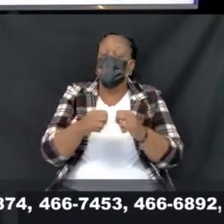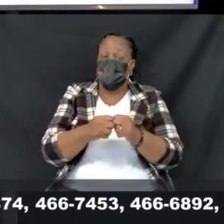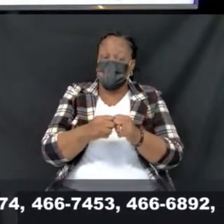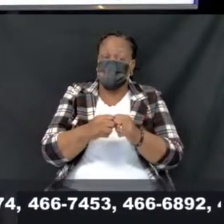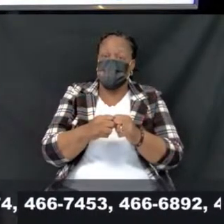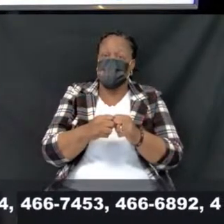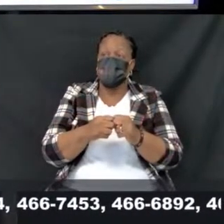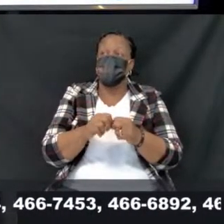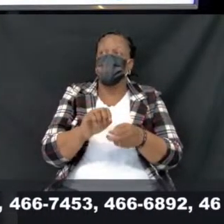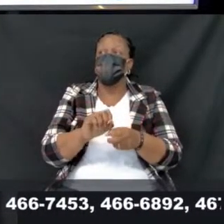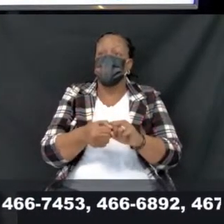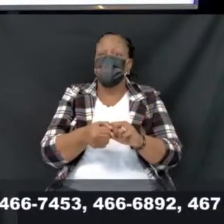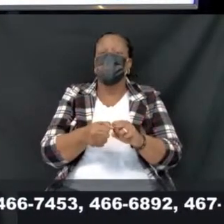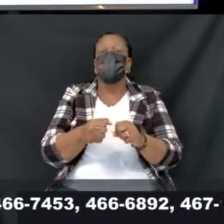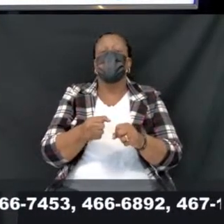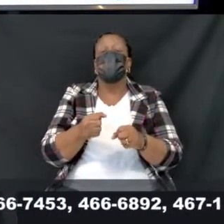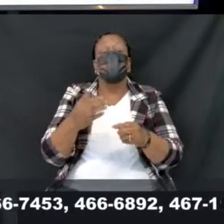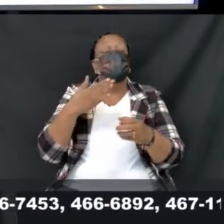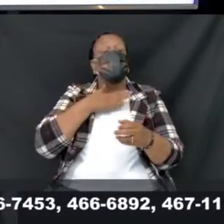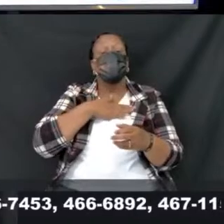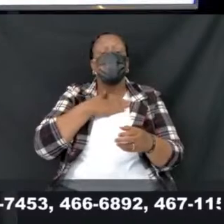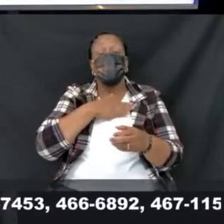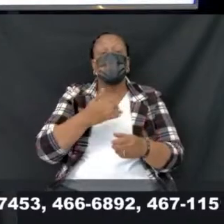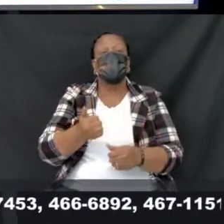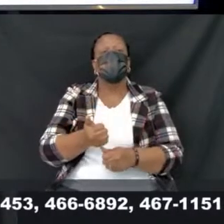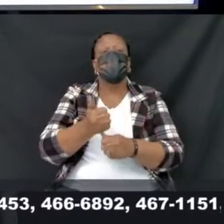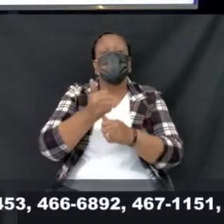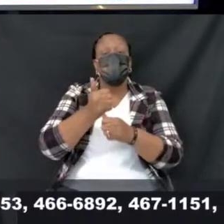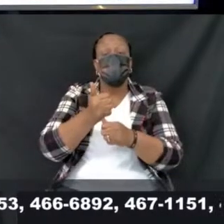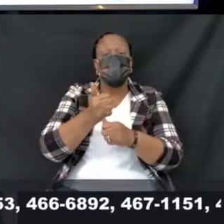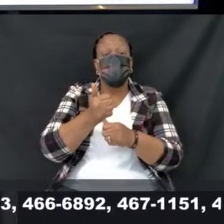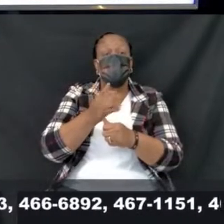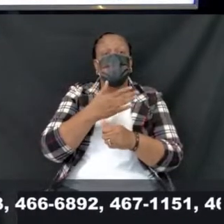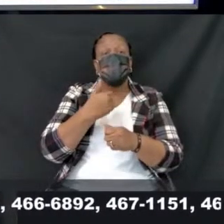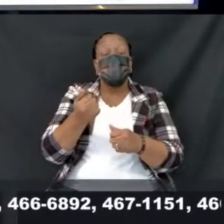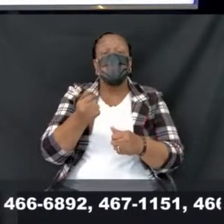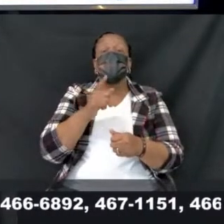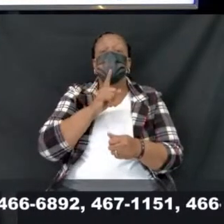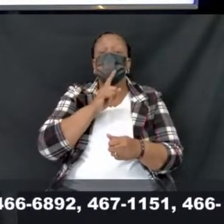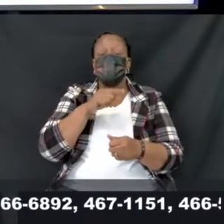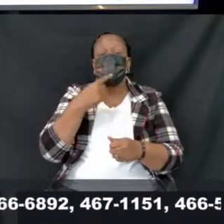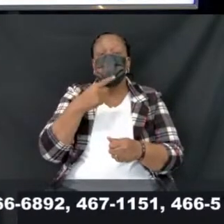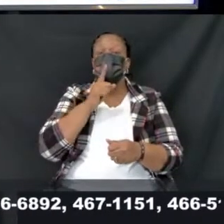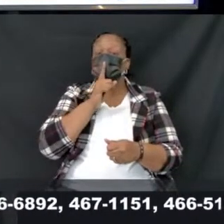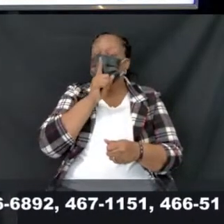So please support the St. Kitts and Nevis Population and Housing Census